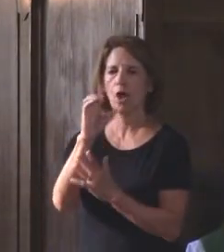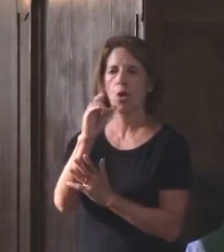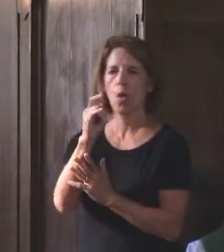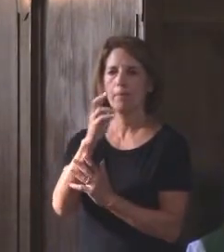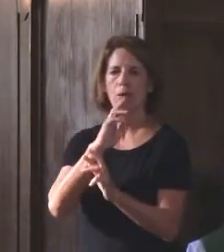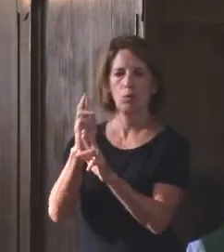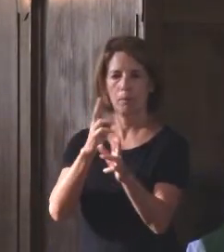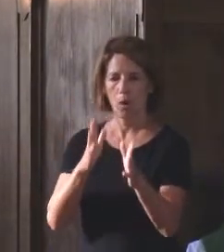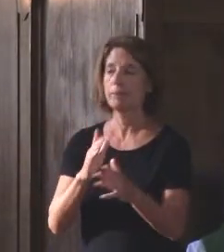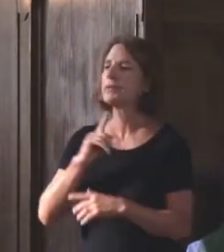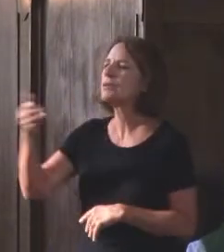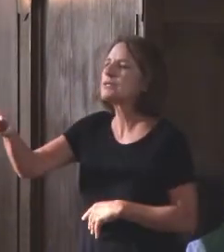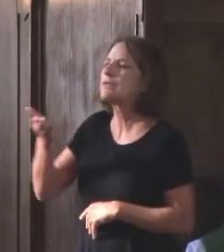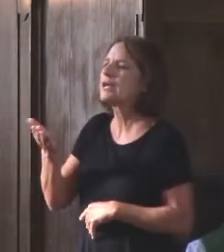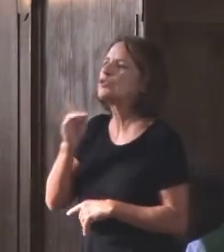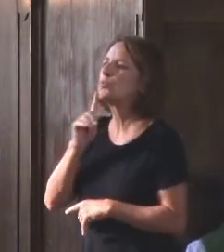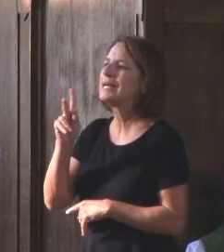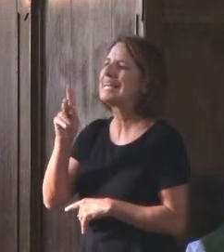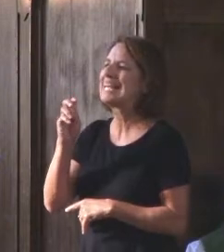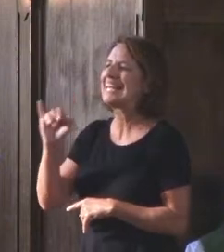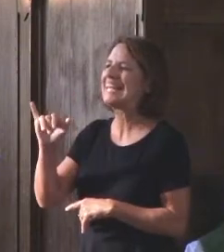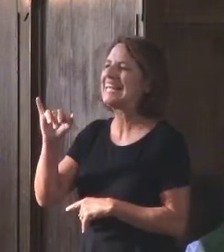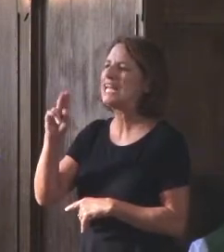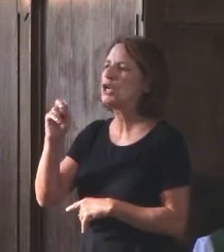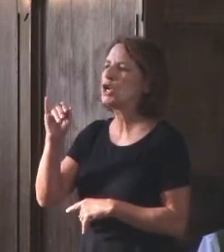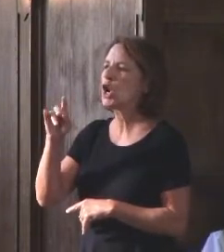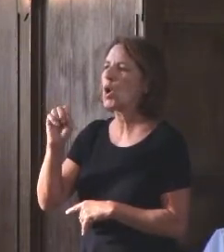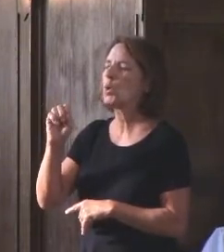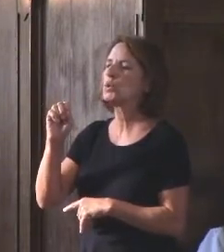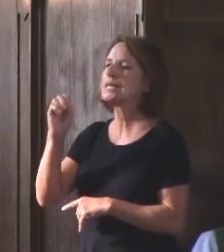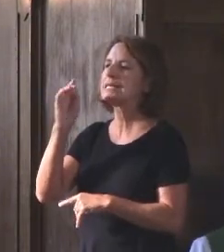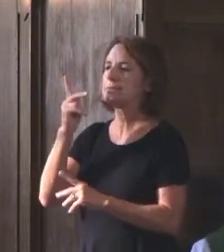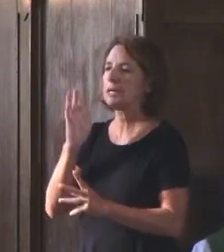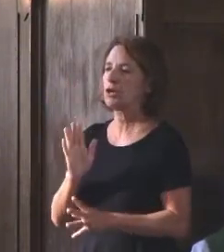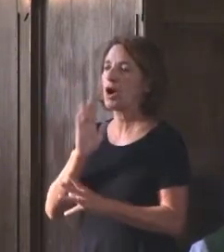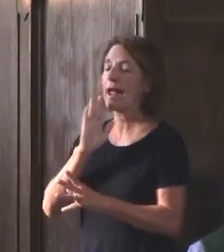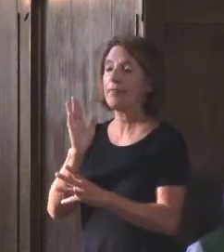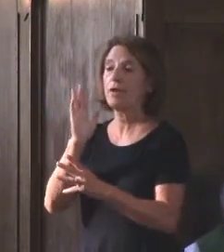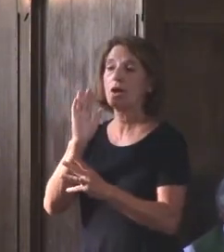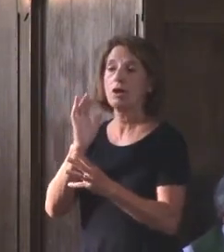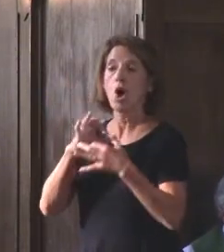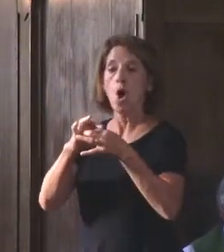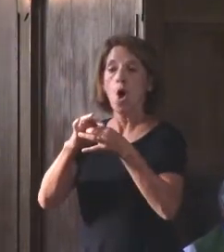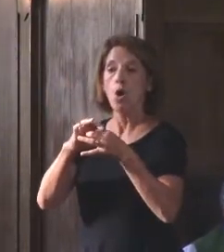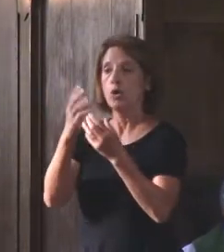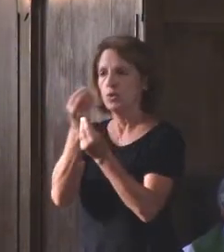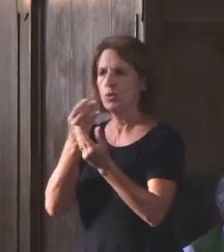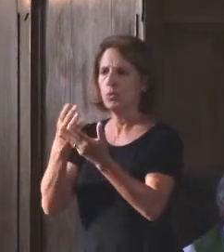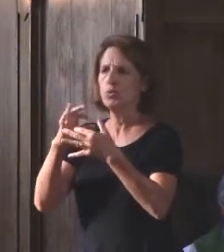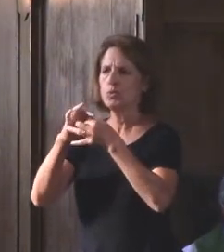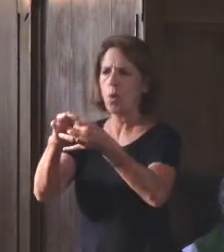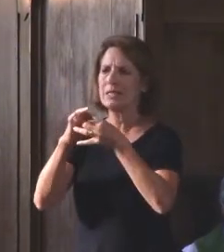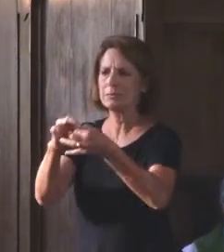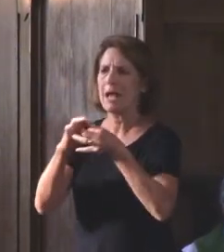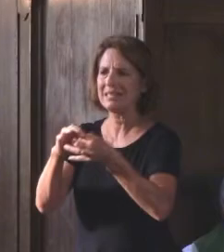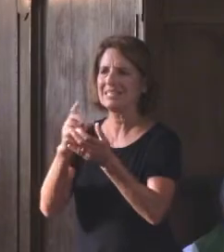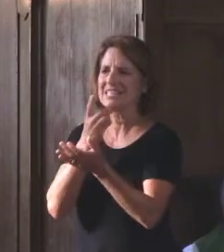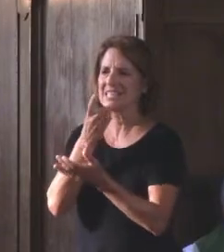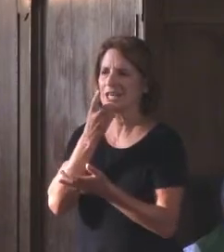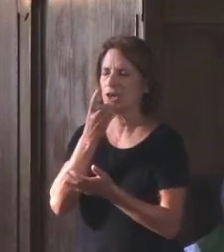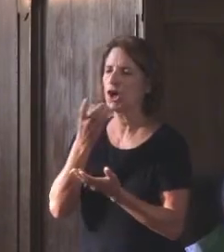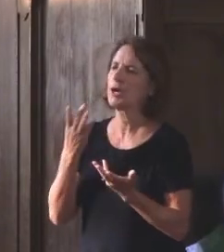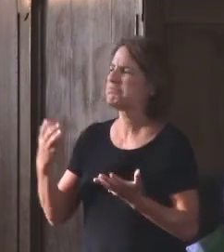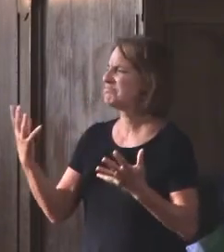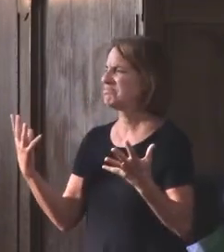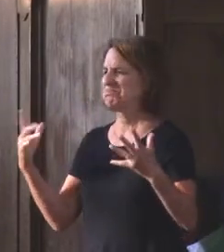the keynote speaker at the White House Correspondents' Dinner, which, as you know, is a big gathering of major politicians